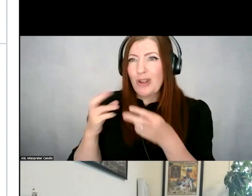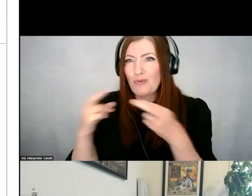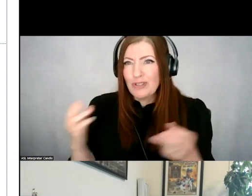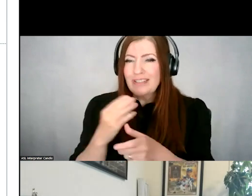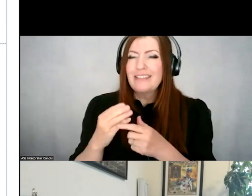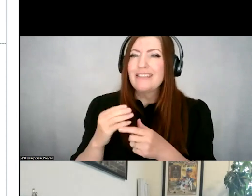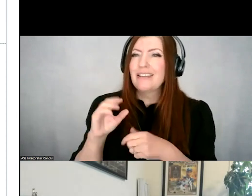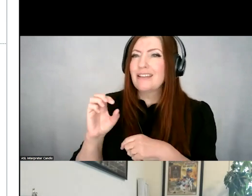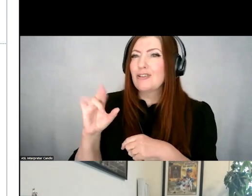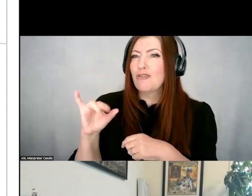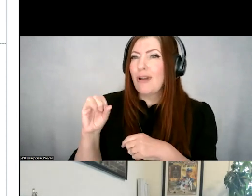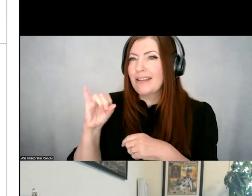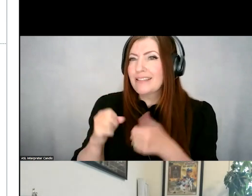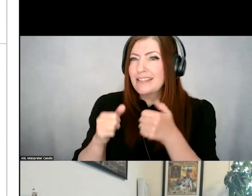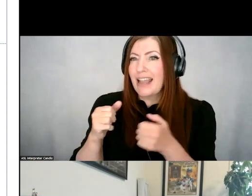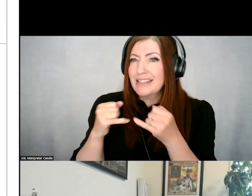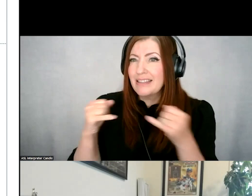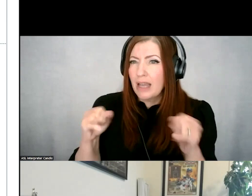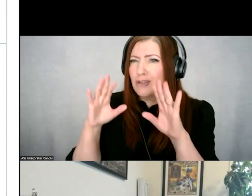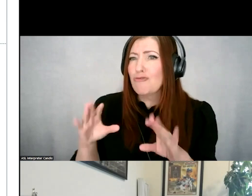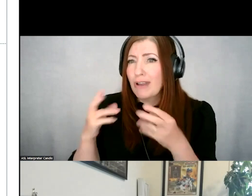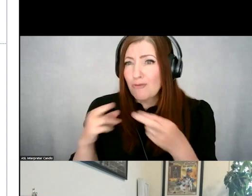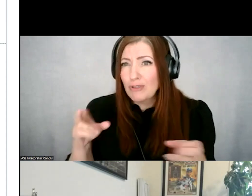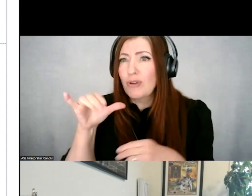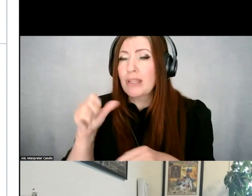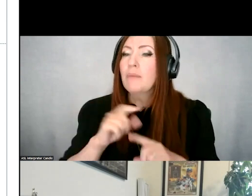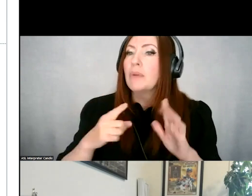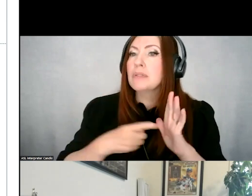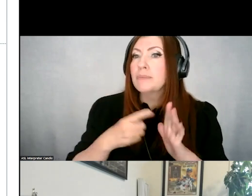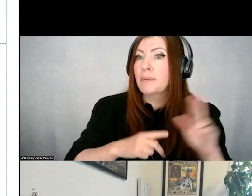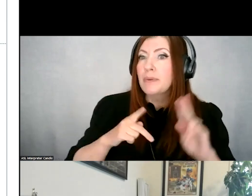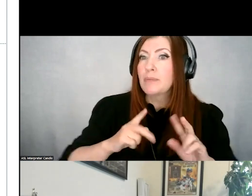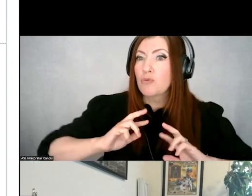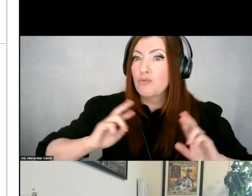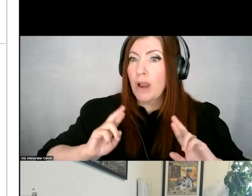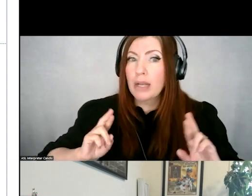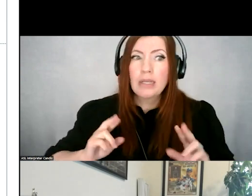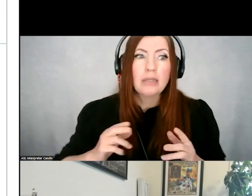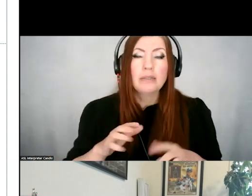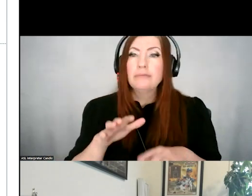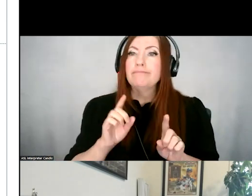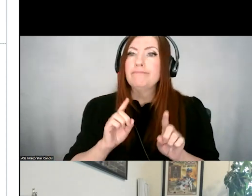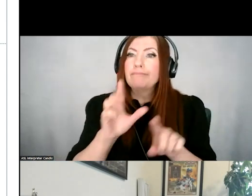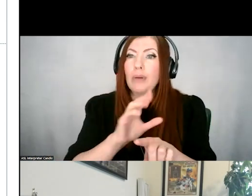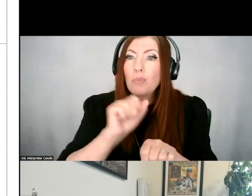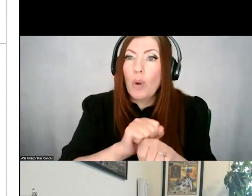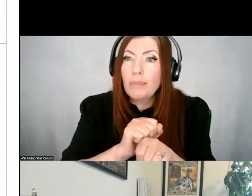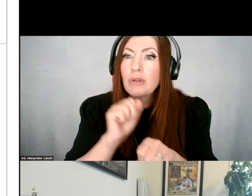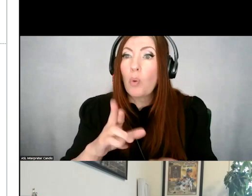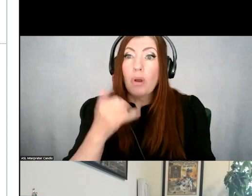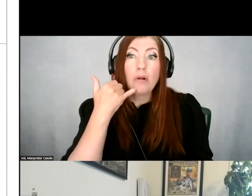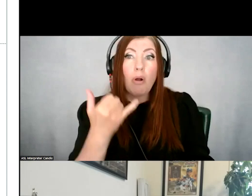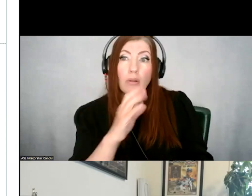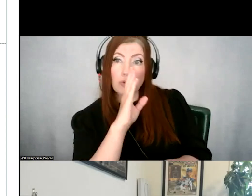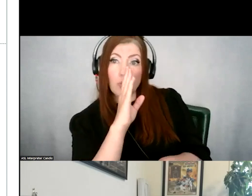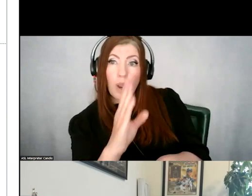text line is a great resource, but sometimes folks are ready to maybe have an appointment or call directly